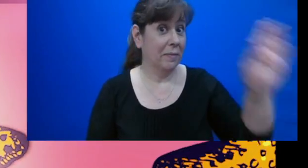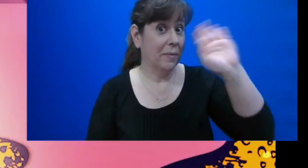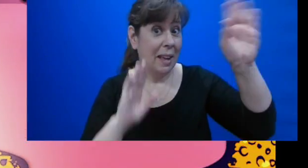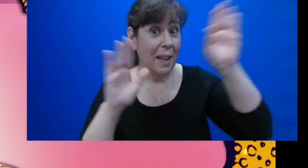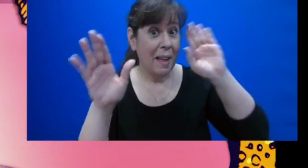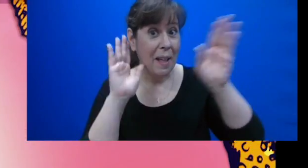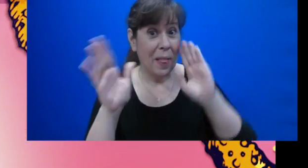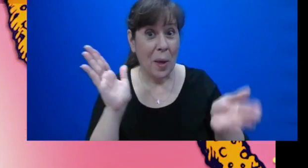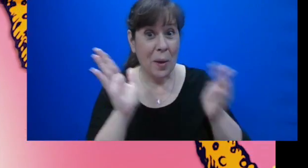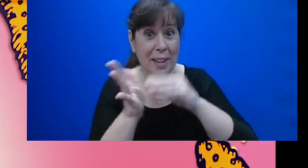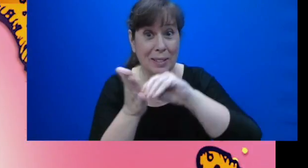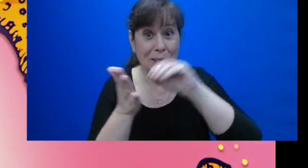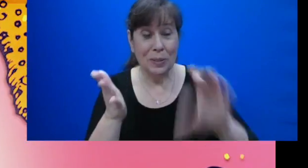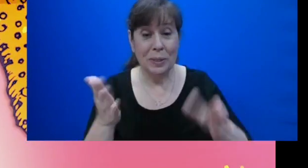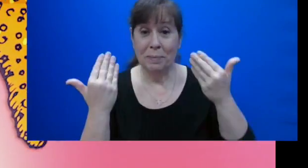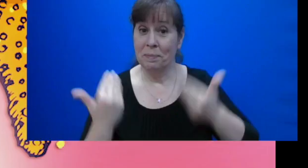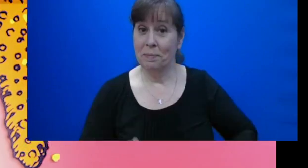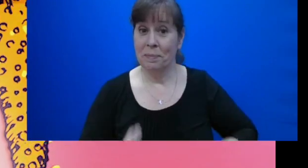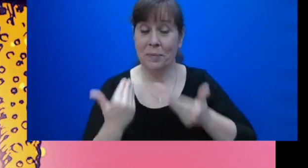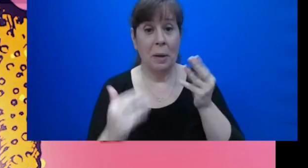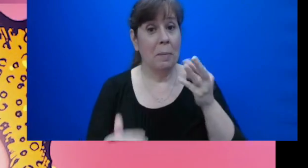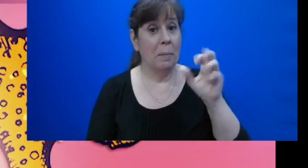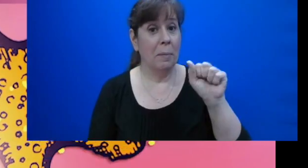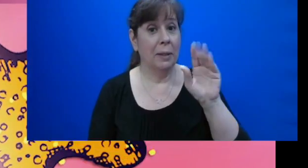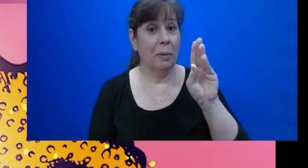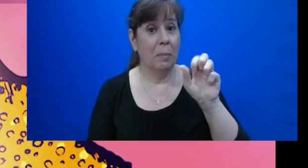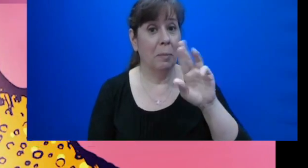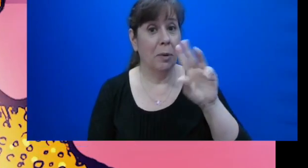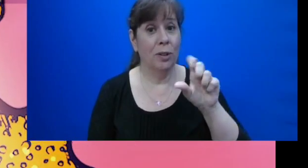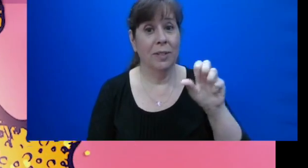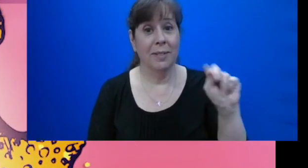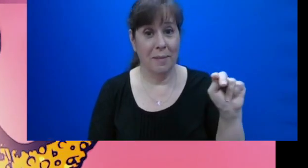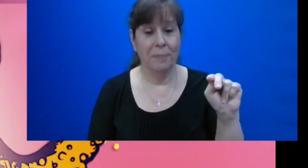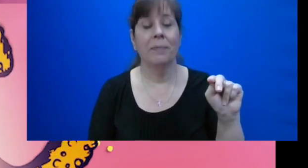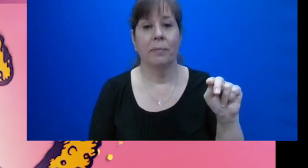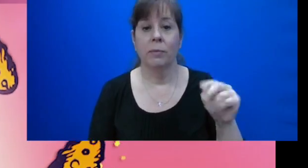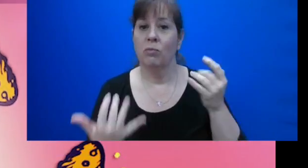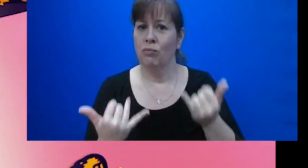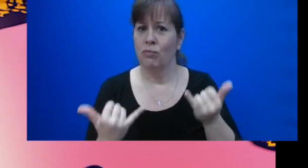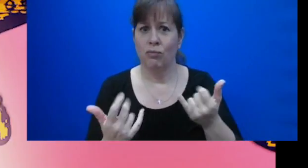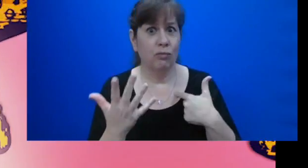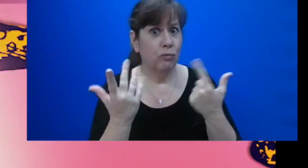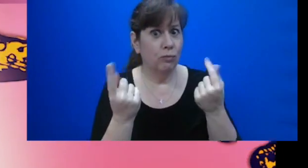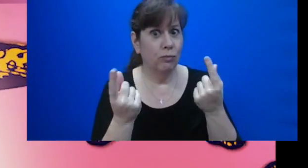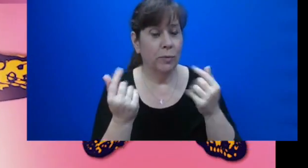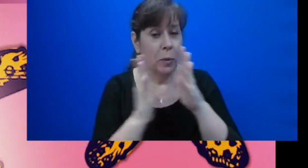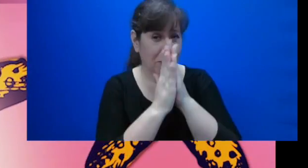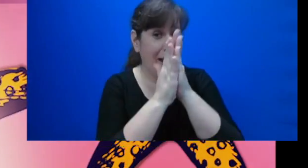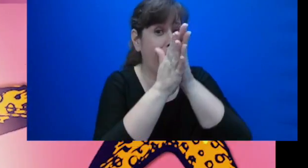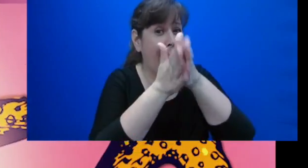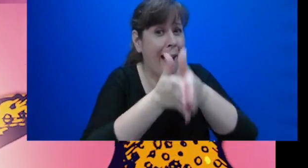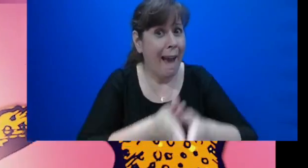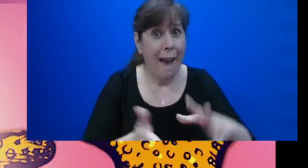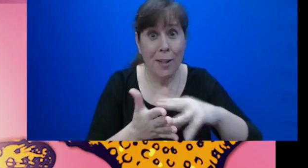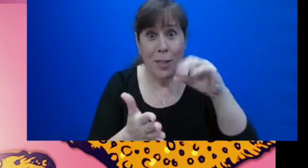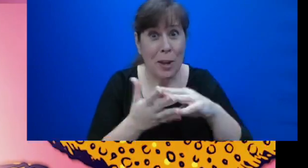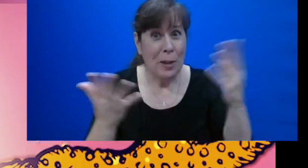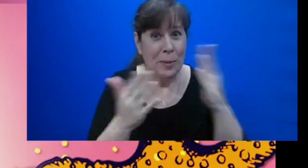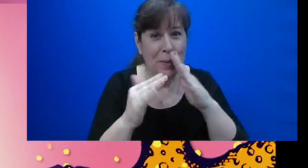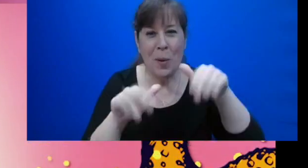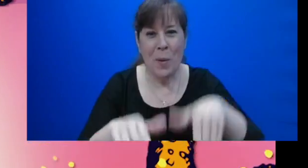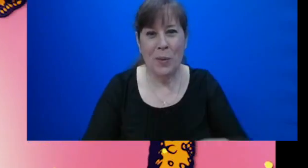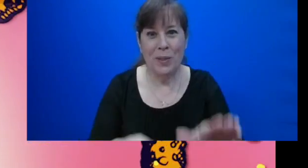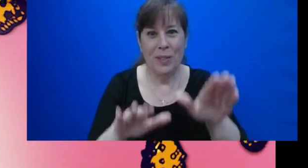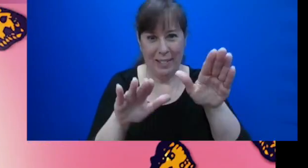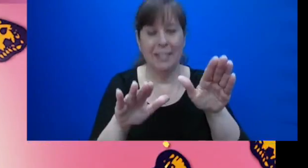again, my learners. It's me, Miss Burzon. Today, we are going to dive deep into the ocean to learn